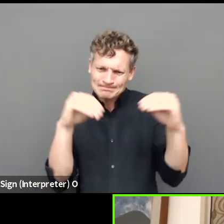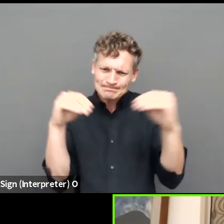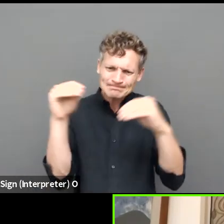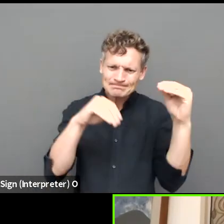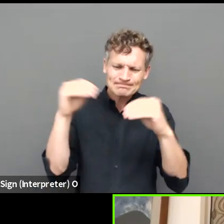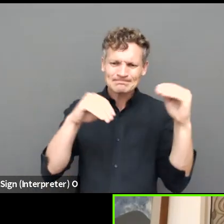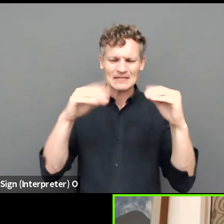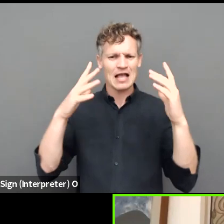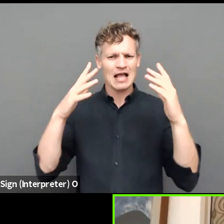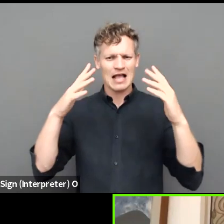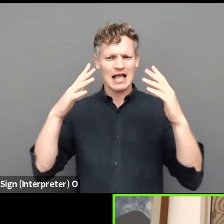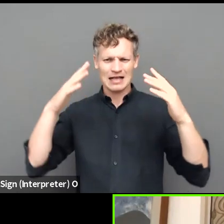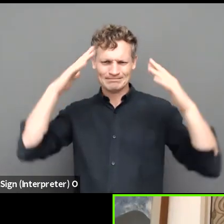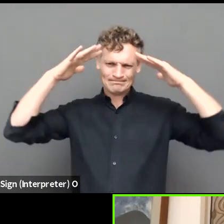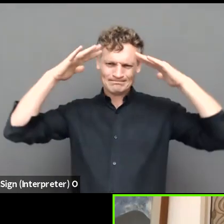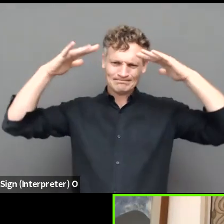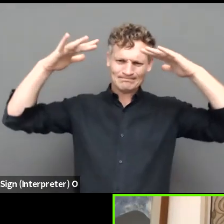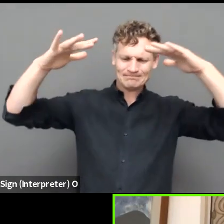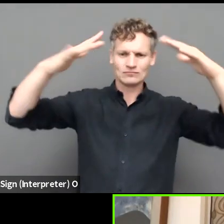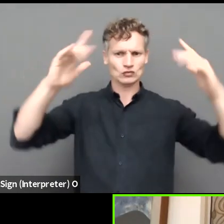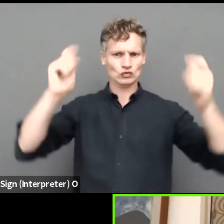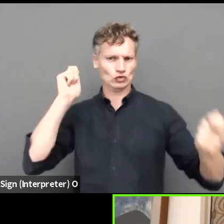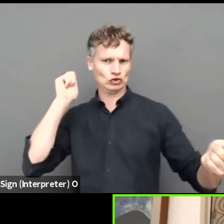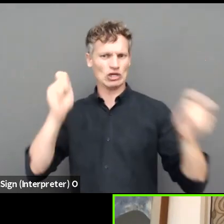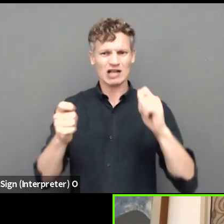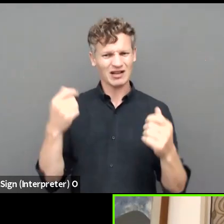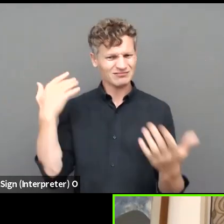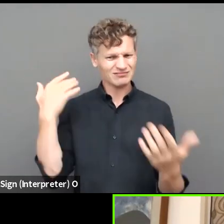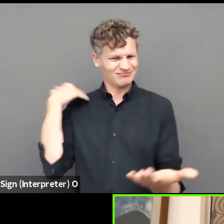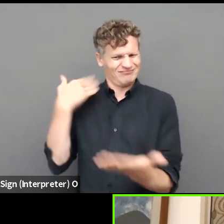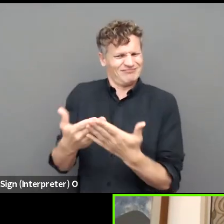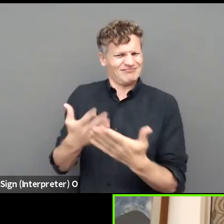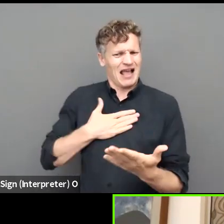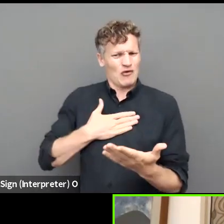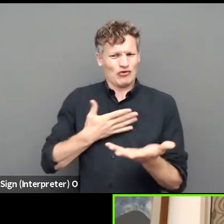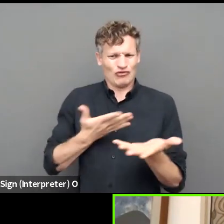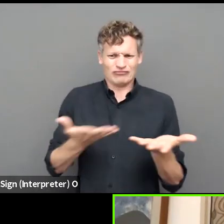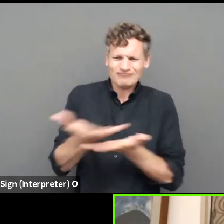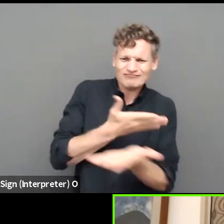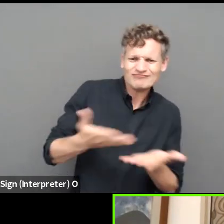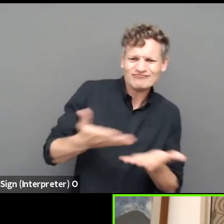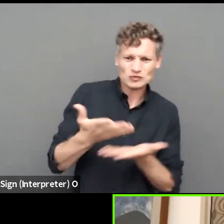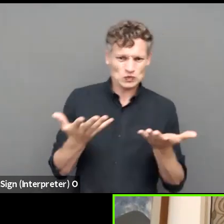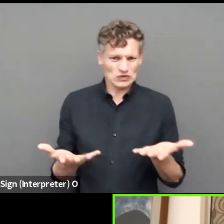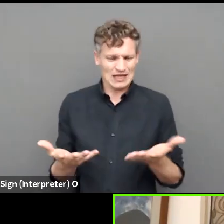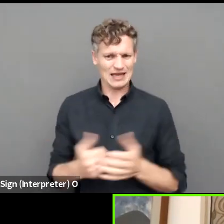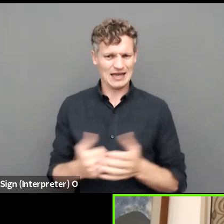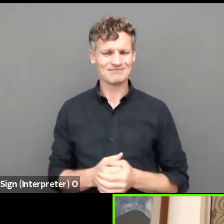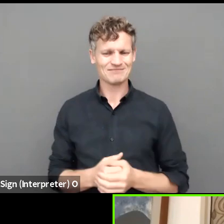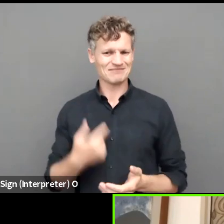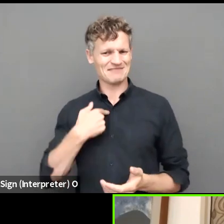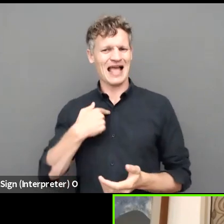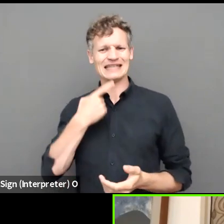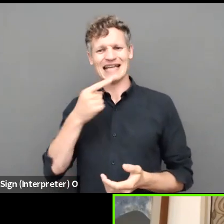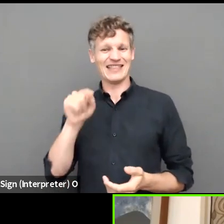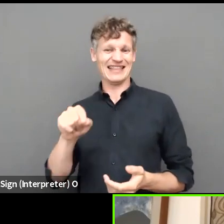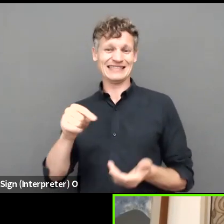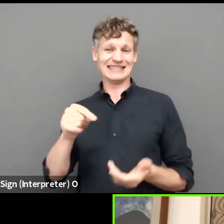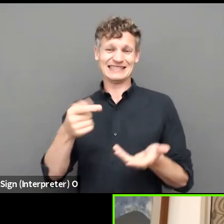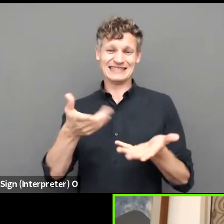minutes about whether legislation by itself or not, which is, I would call it the smart mix of